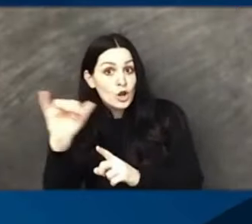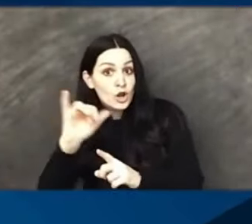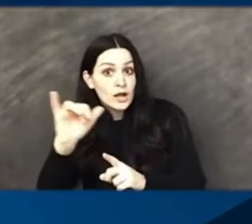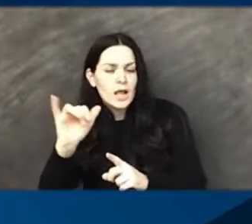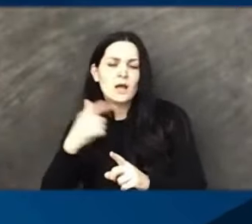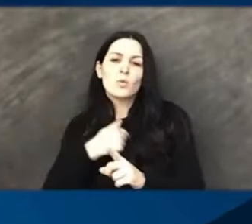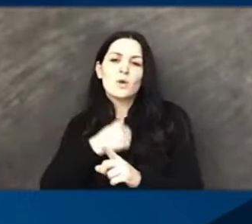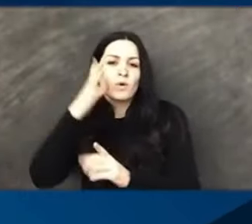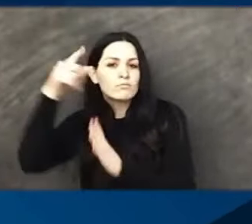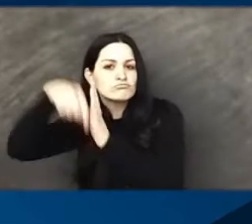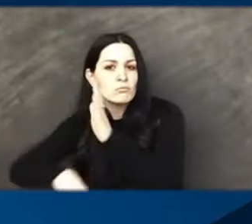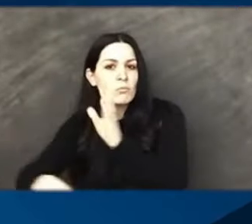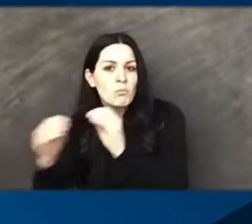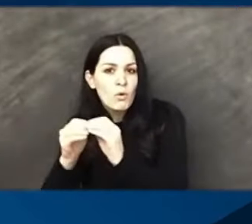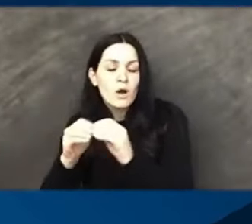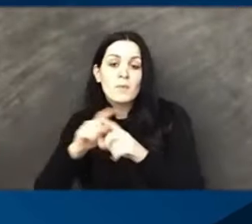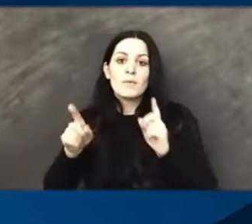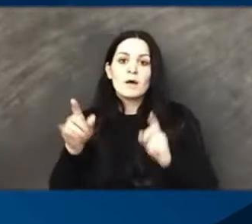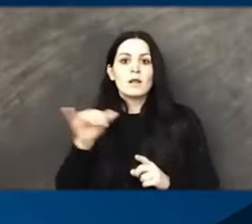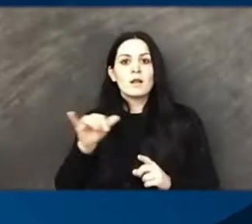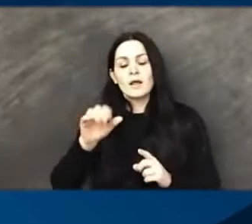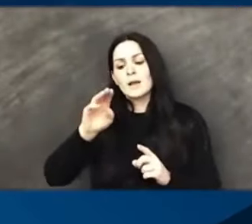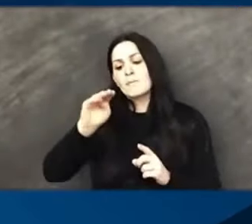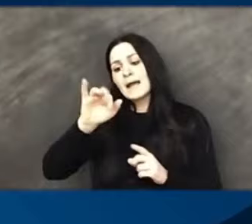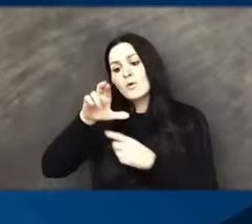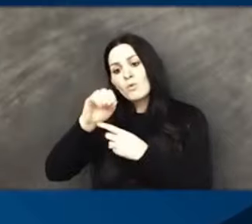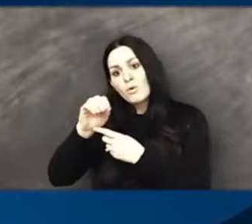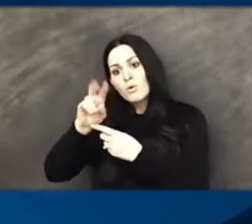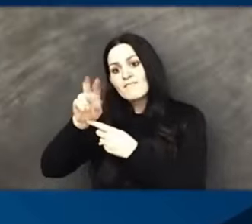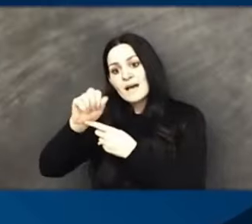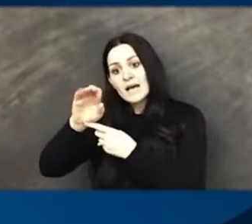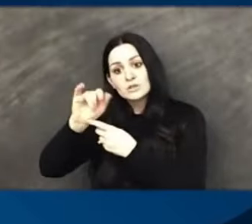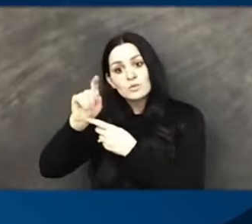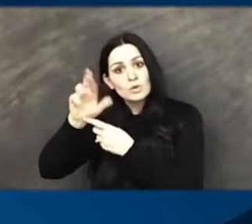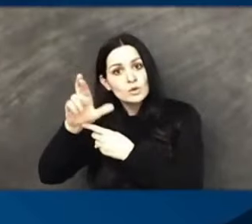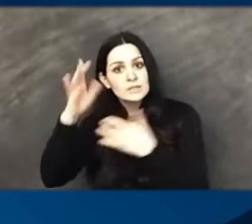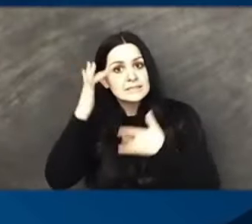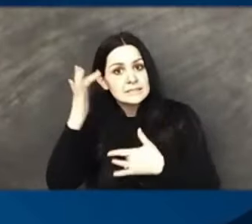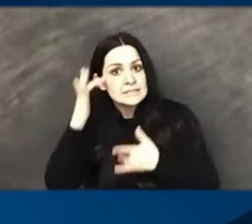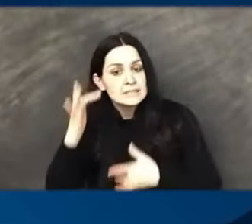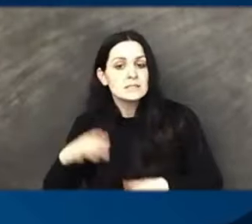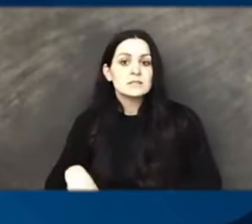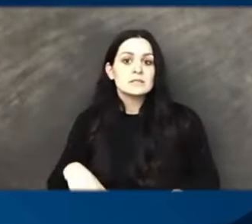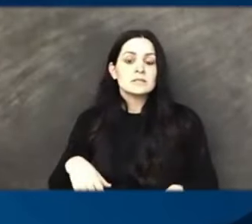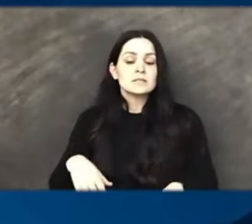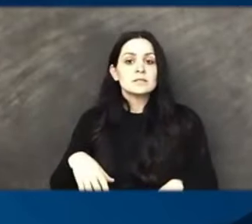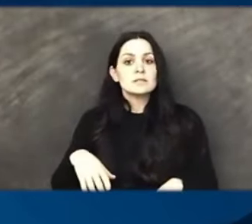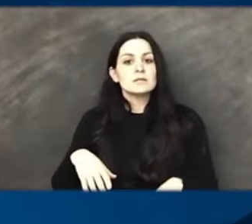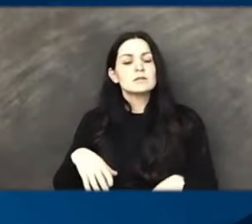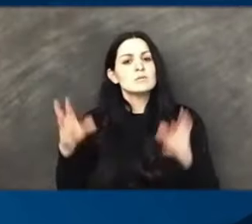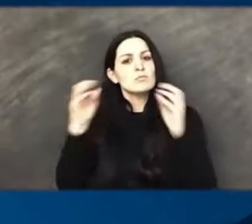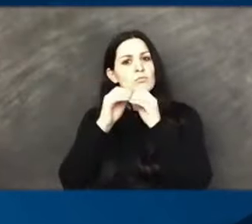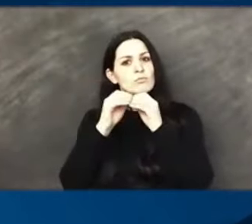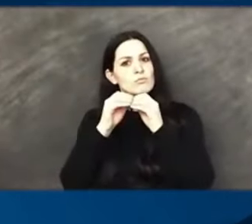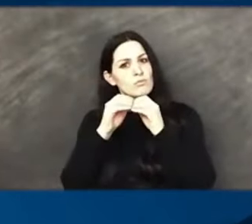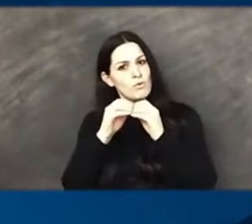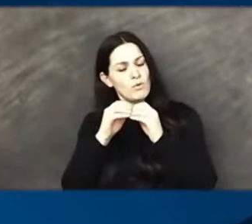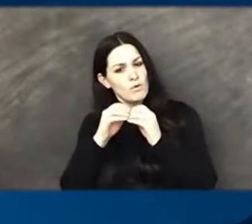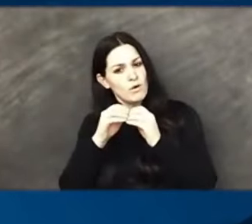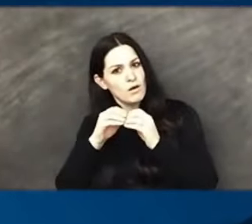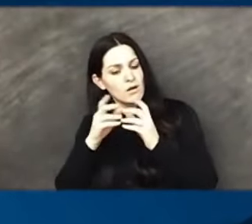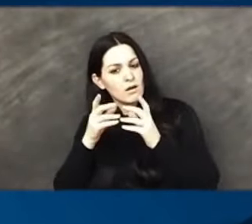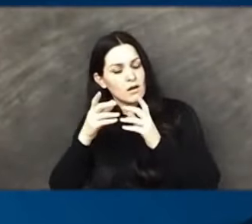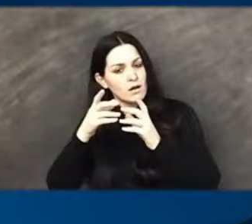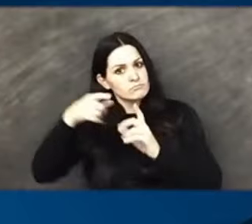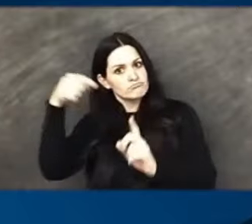but things like microvascular disease and disease that is more diffuse along the coronary arteries rather